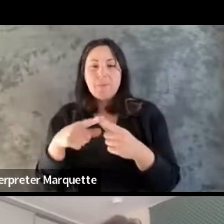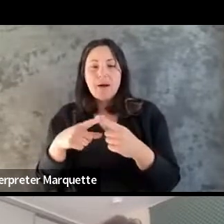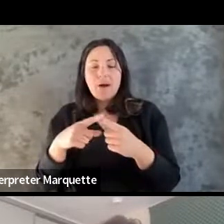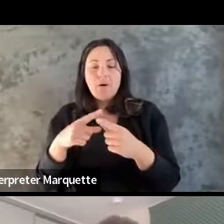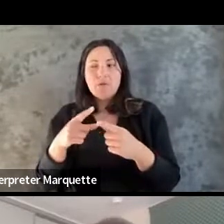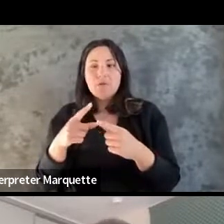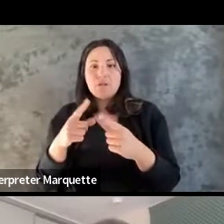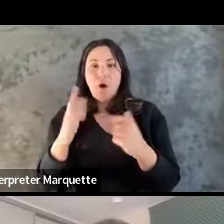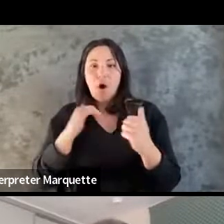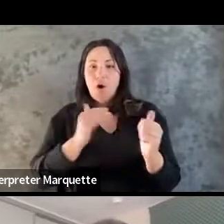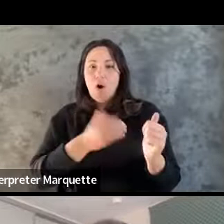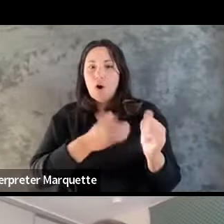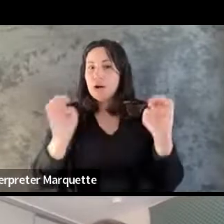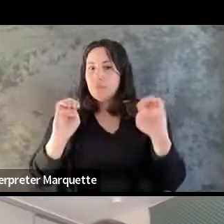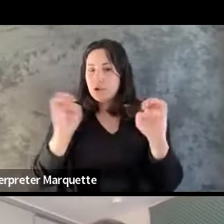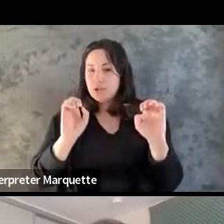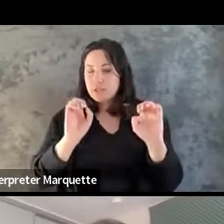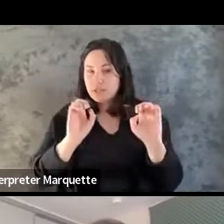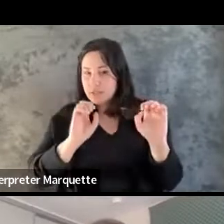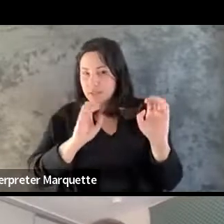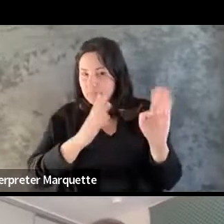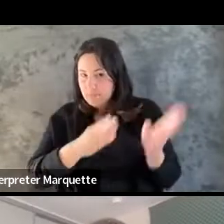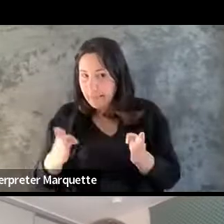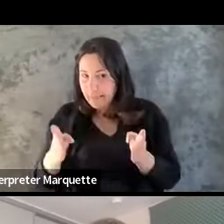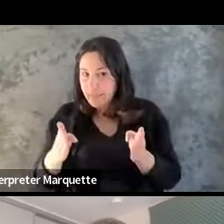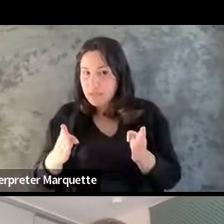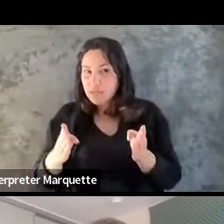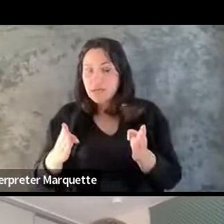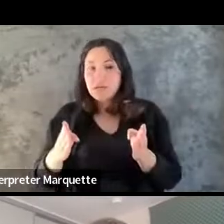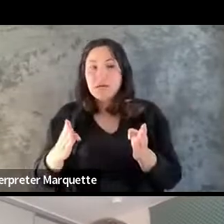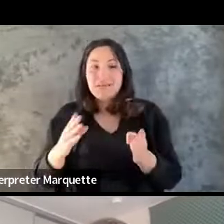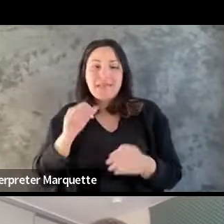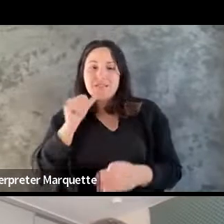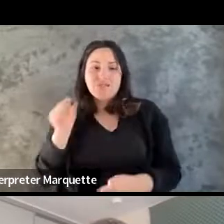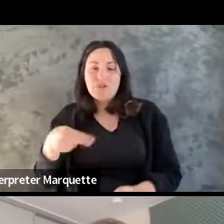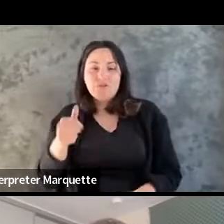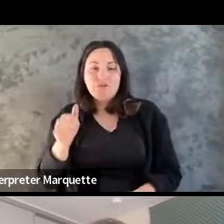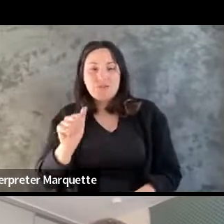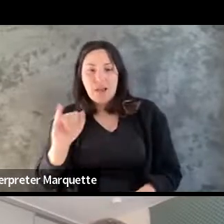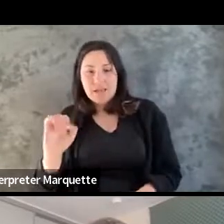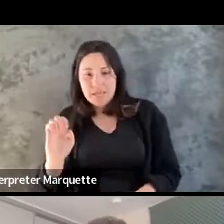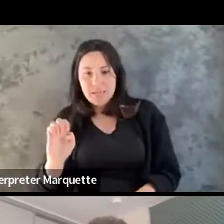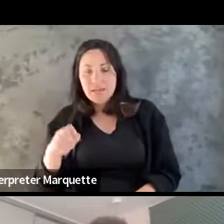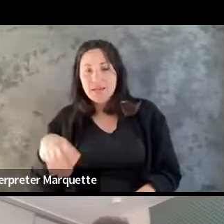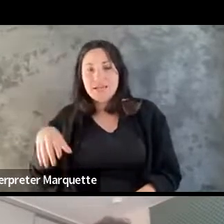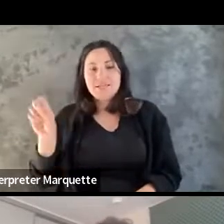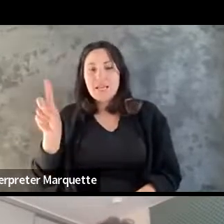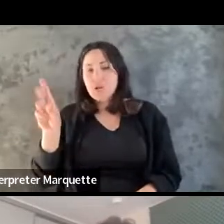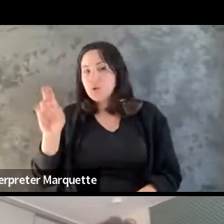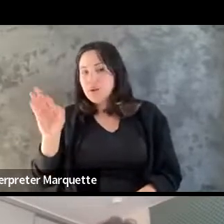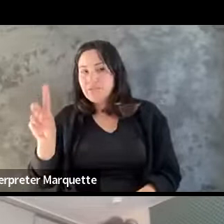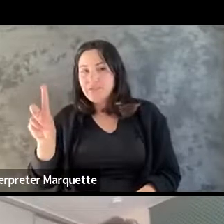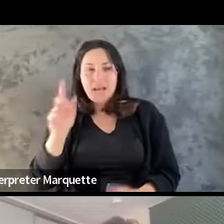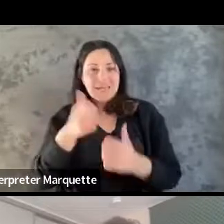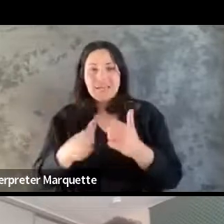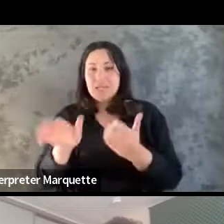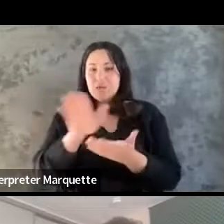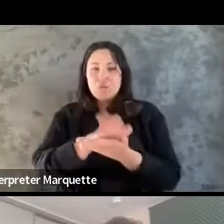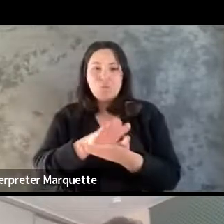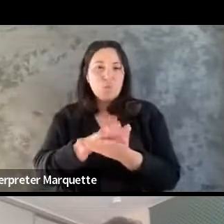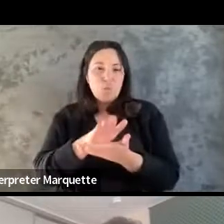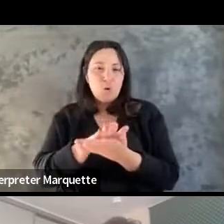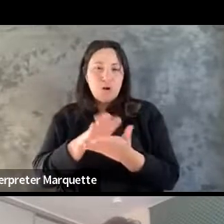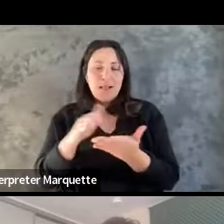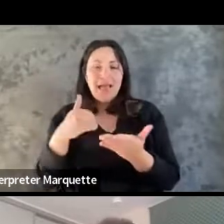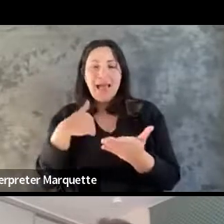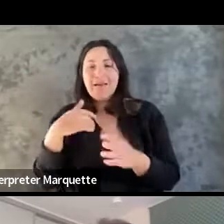of our emergency responses. And that's not just Einstein, that's San Diego Unified, that's any school district. There's public